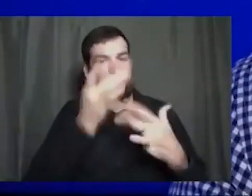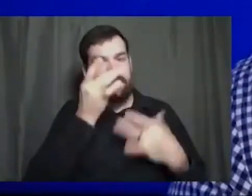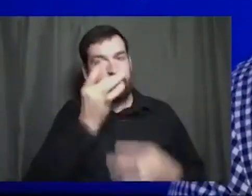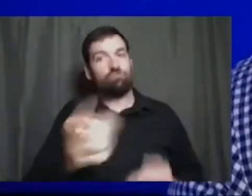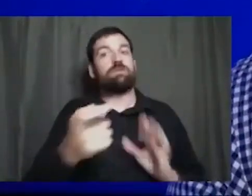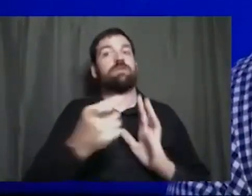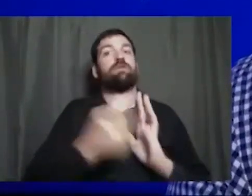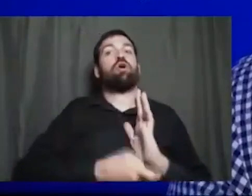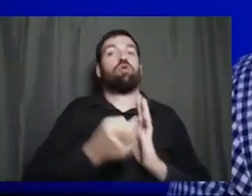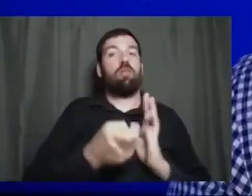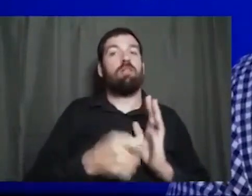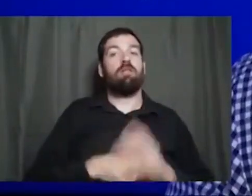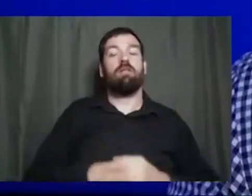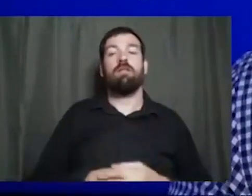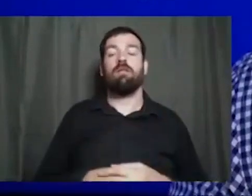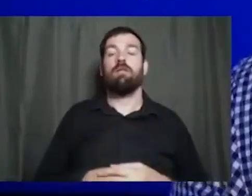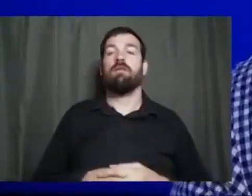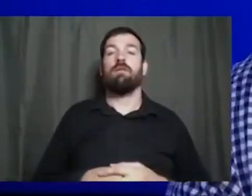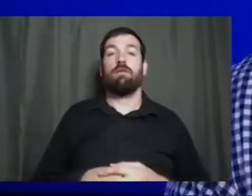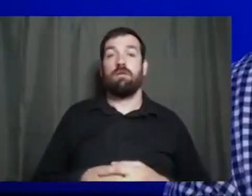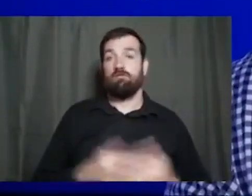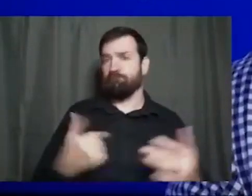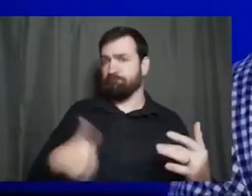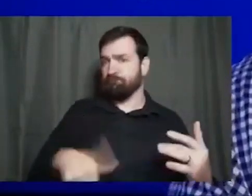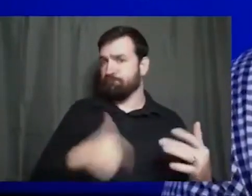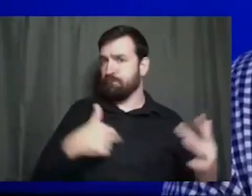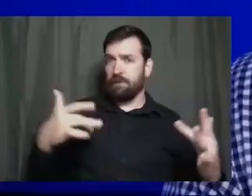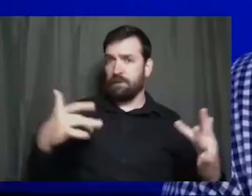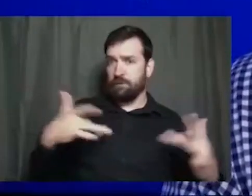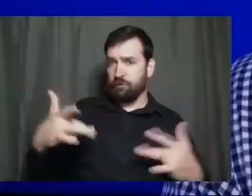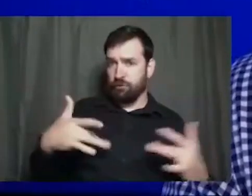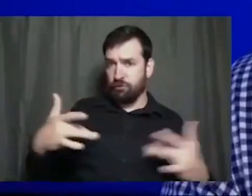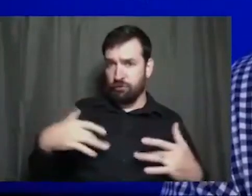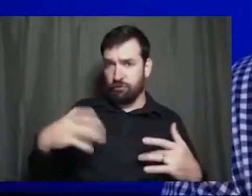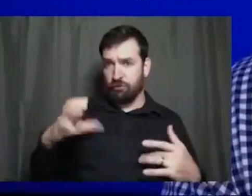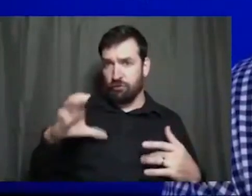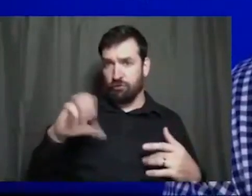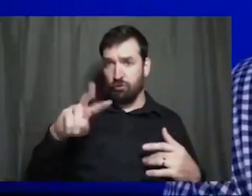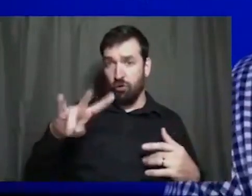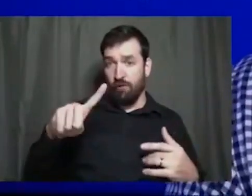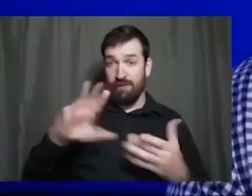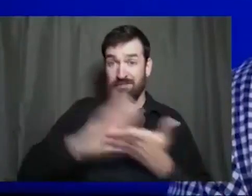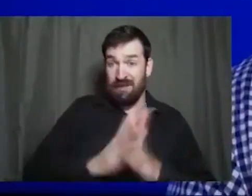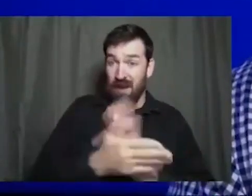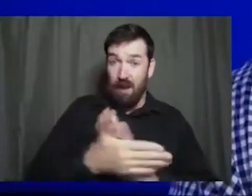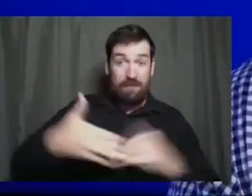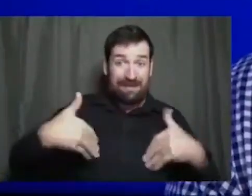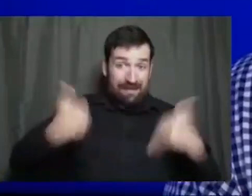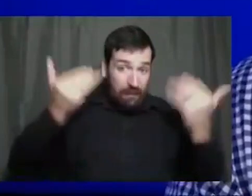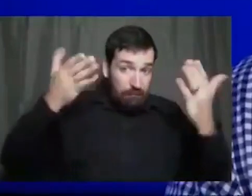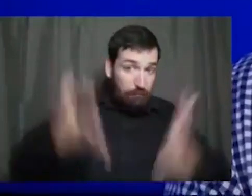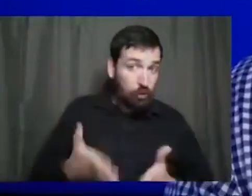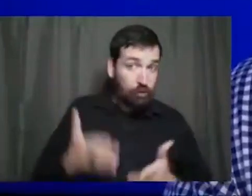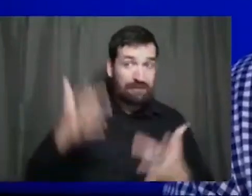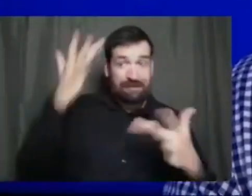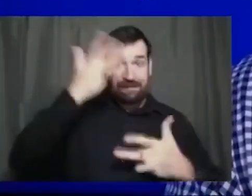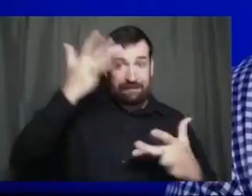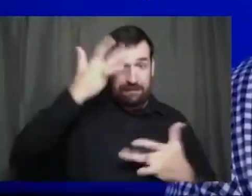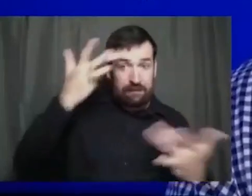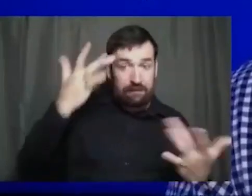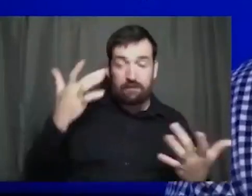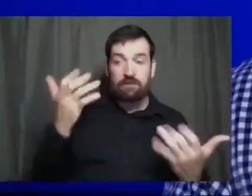how, are we concerned that COVID is going to be a young person's disease going forward now that most of the